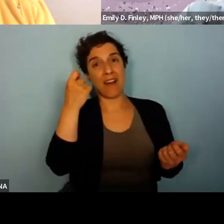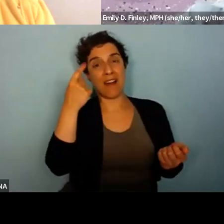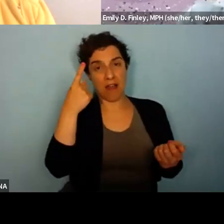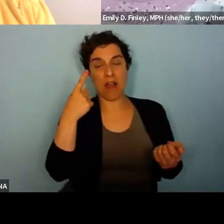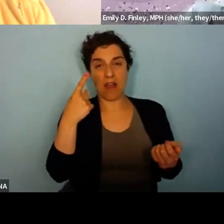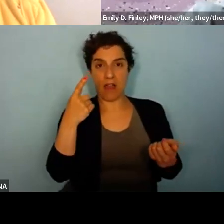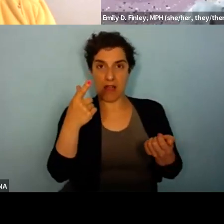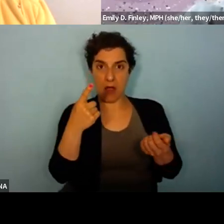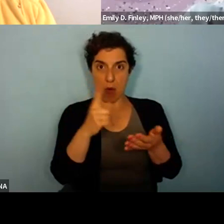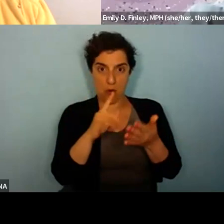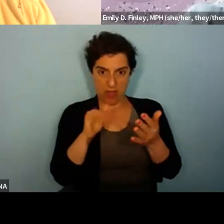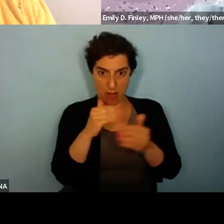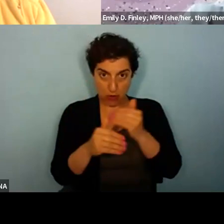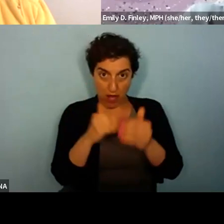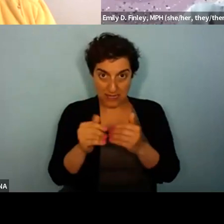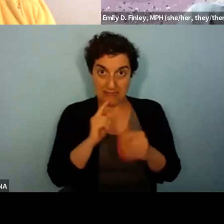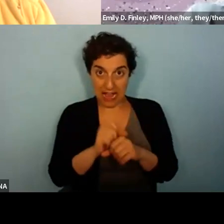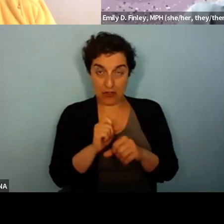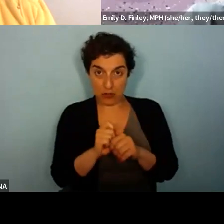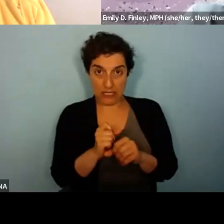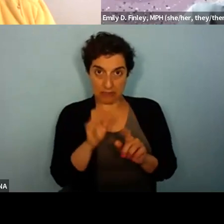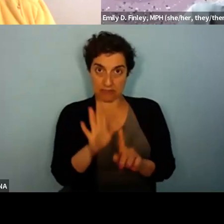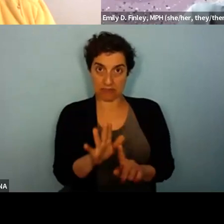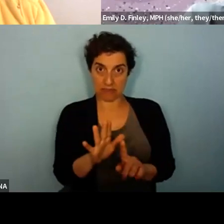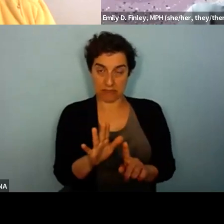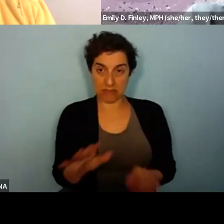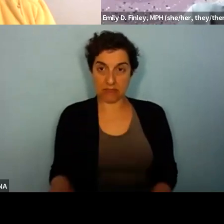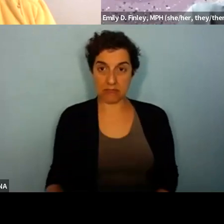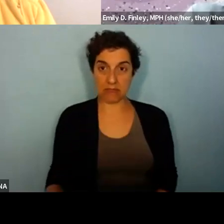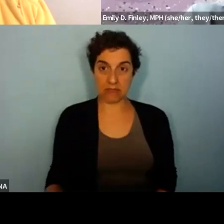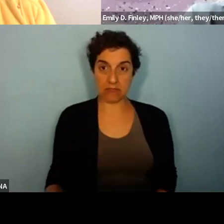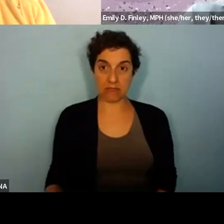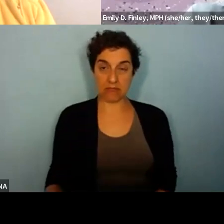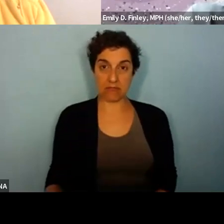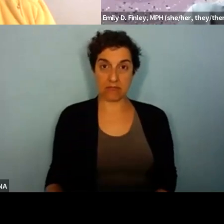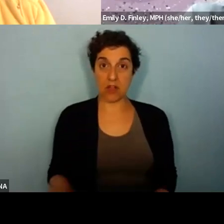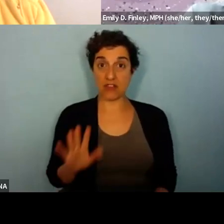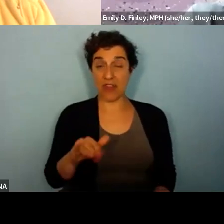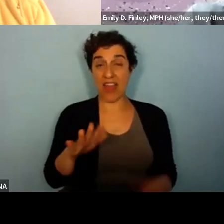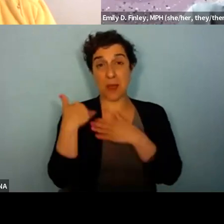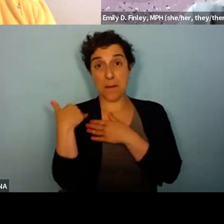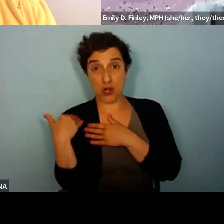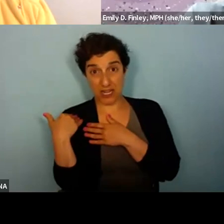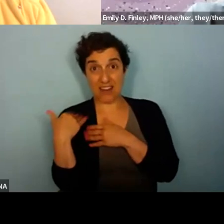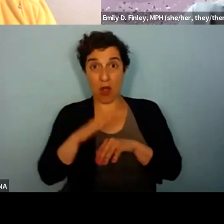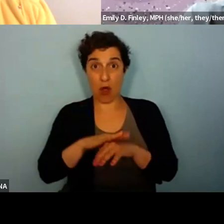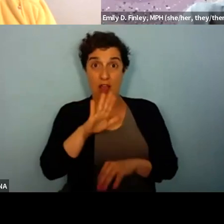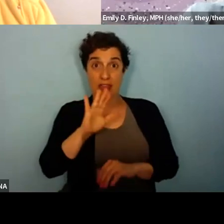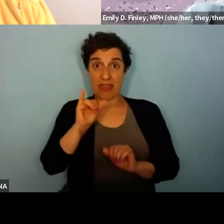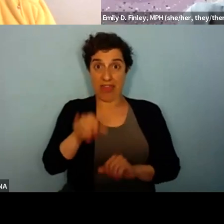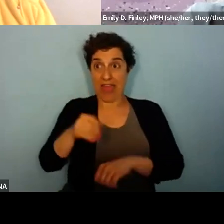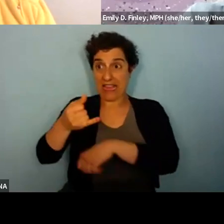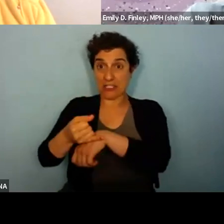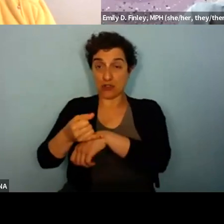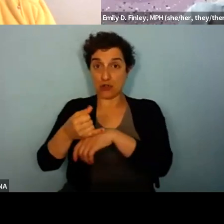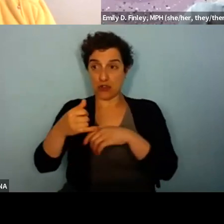looking at what that process actually is, like that puts burden on the institutional partner to be right there with